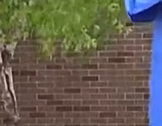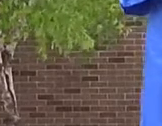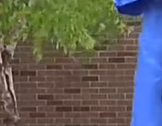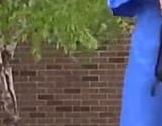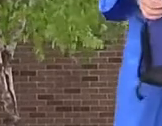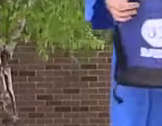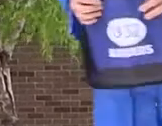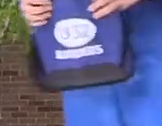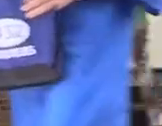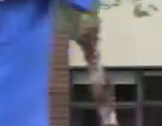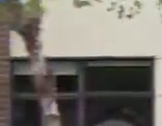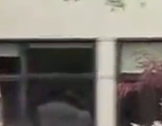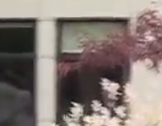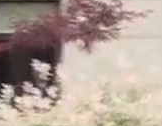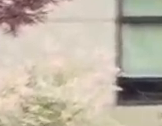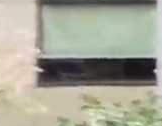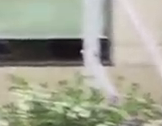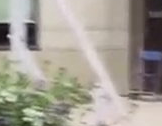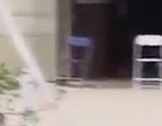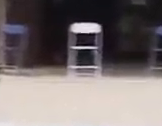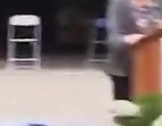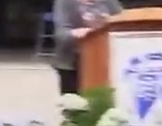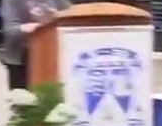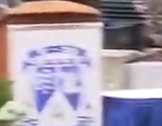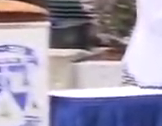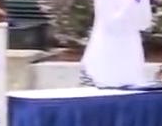Sebastian M. Tangue.